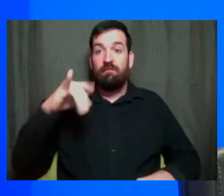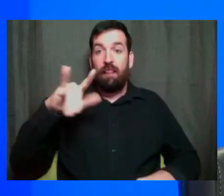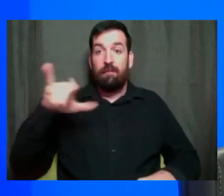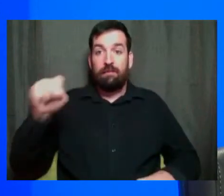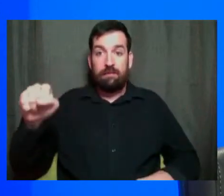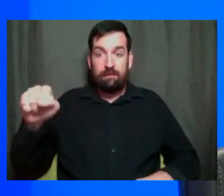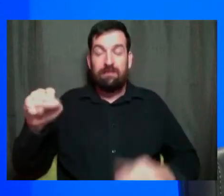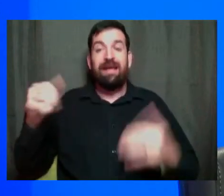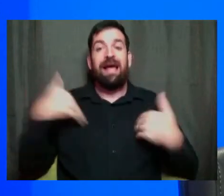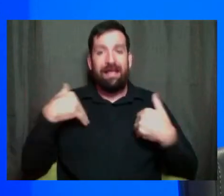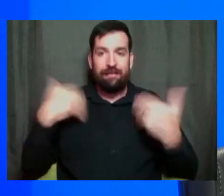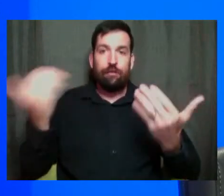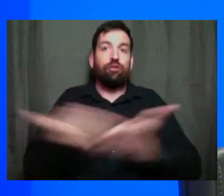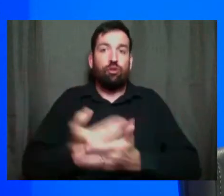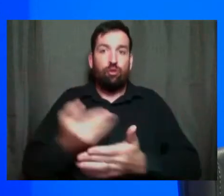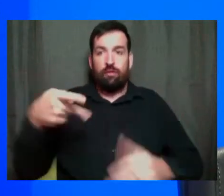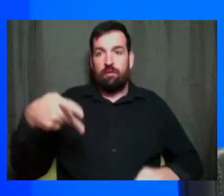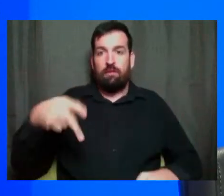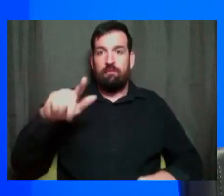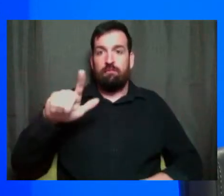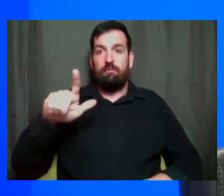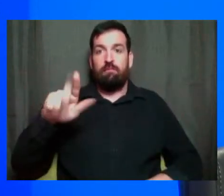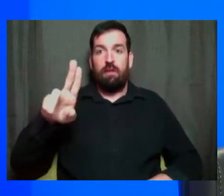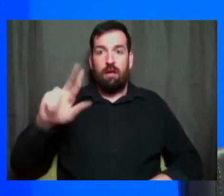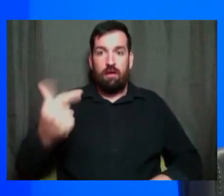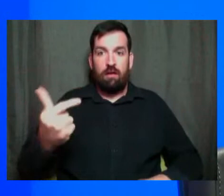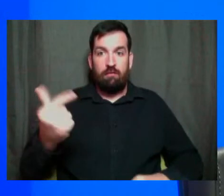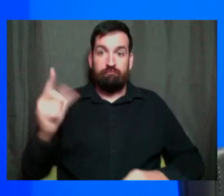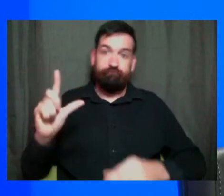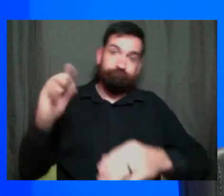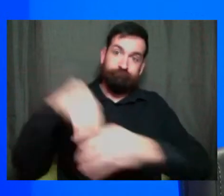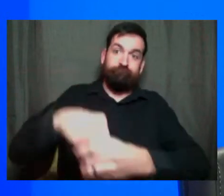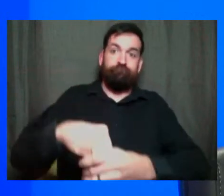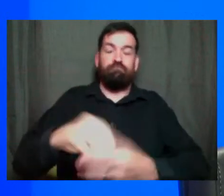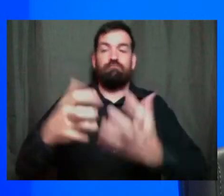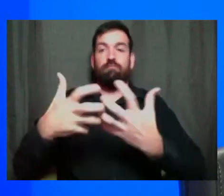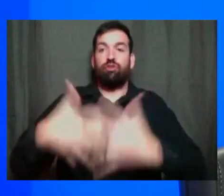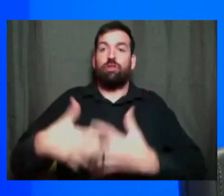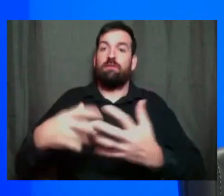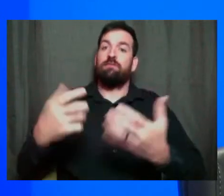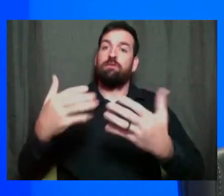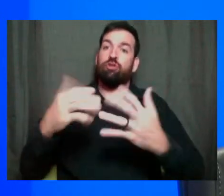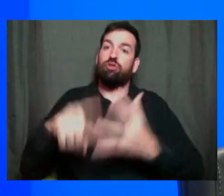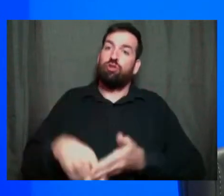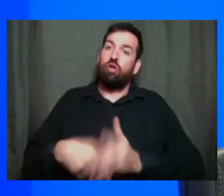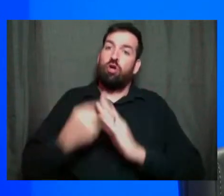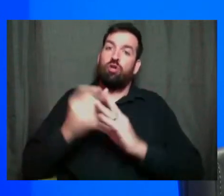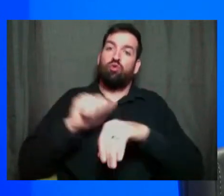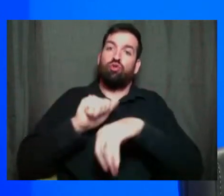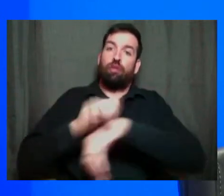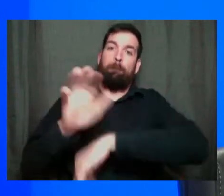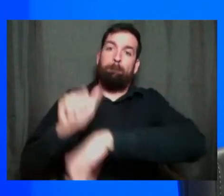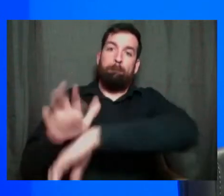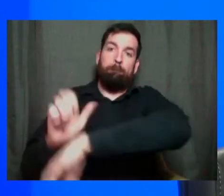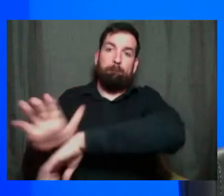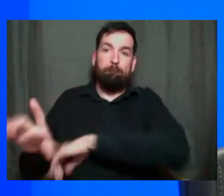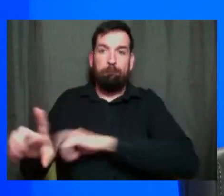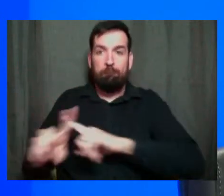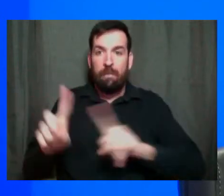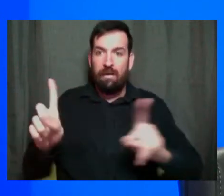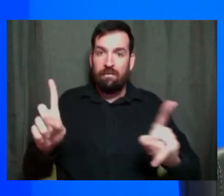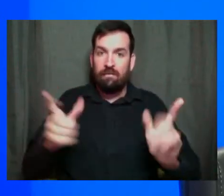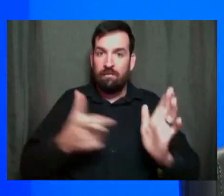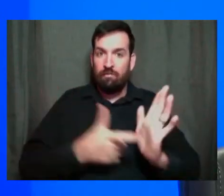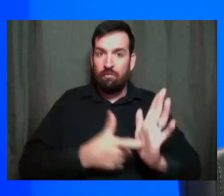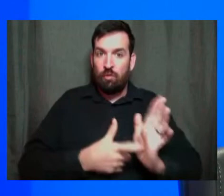plug, to place in the machine, and they've started shipping those out, but it's going to require, it's something